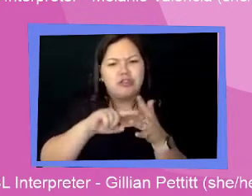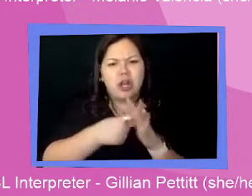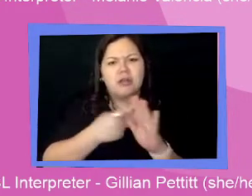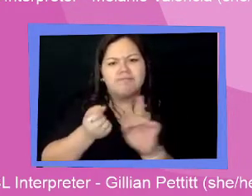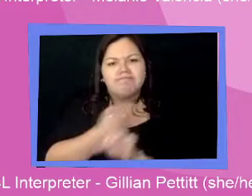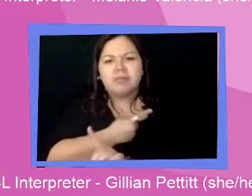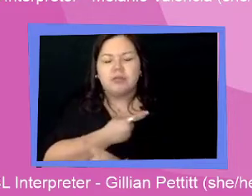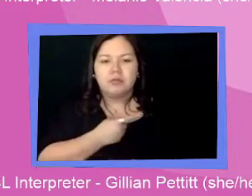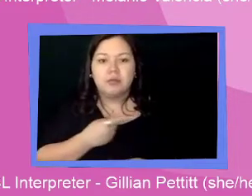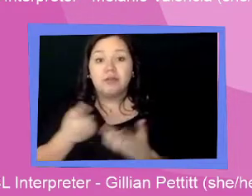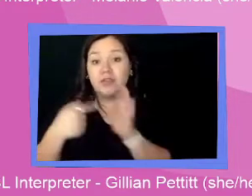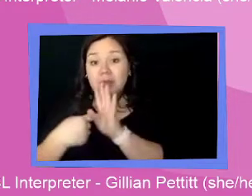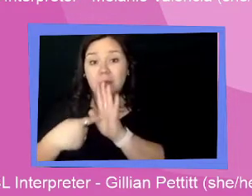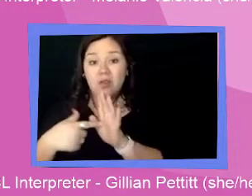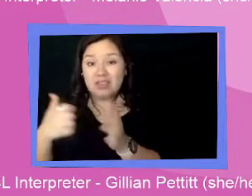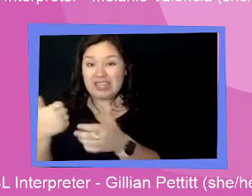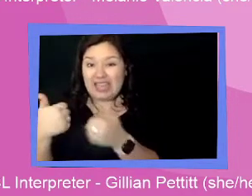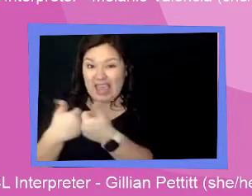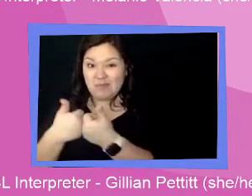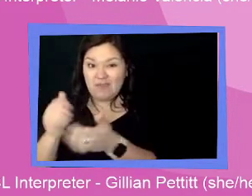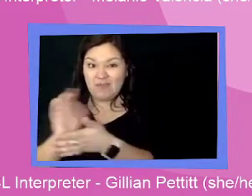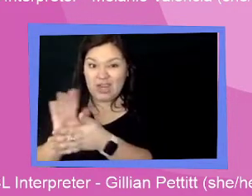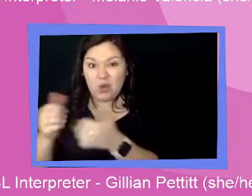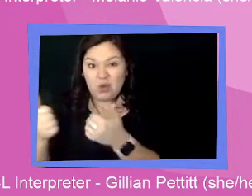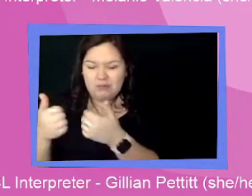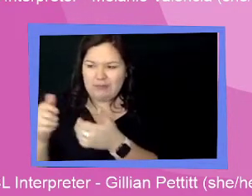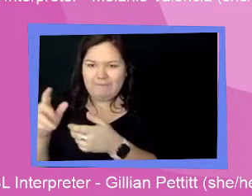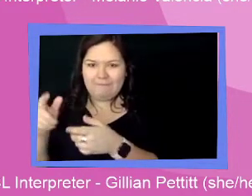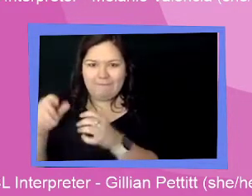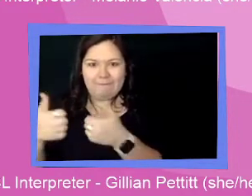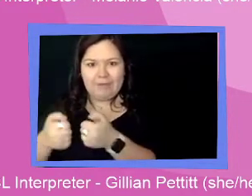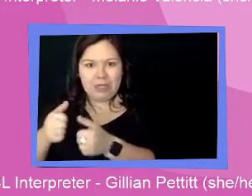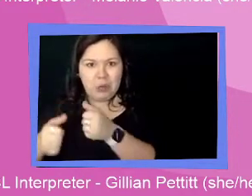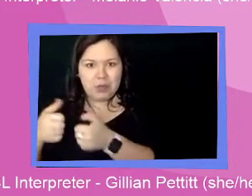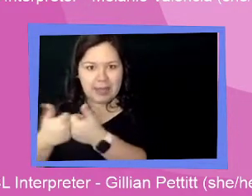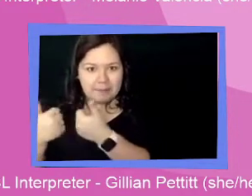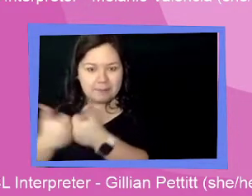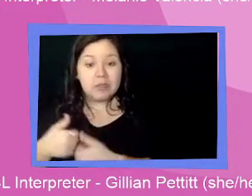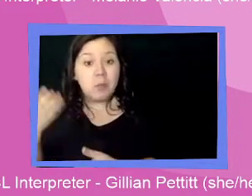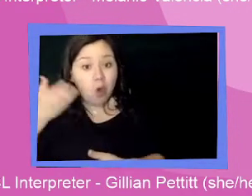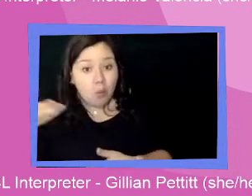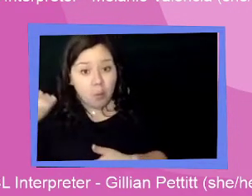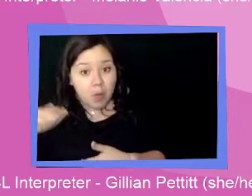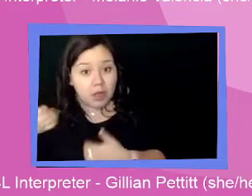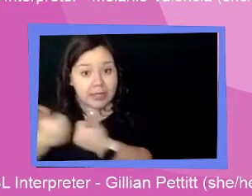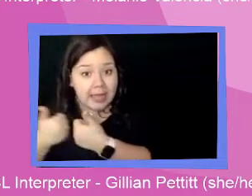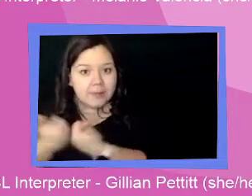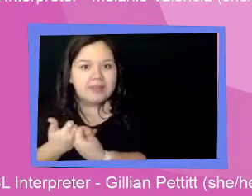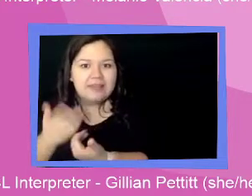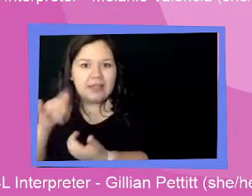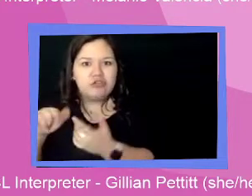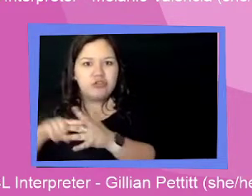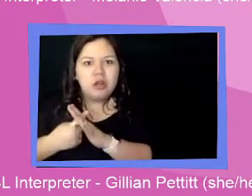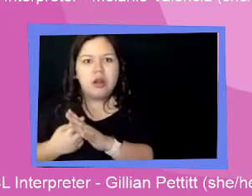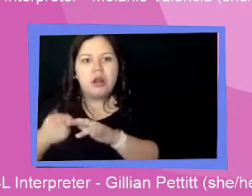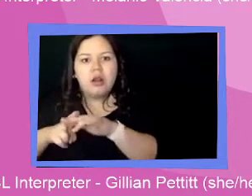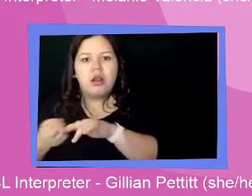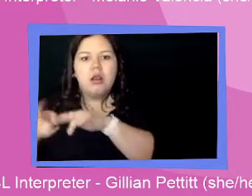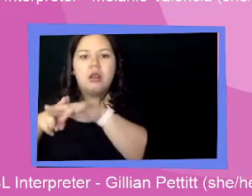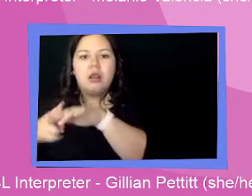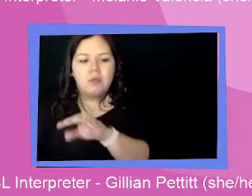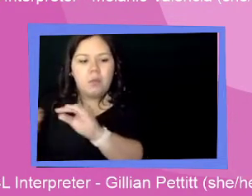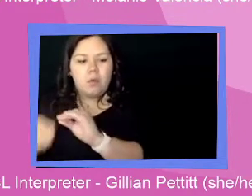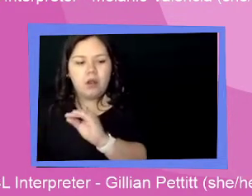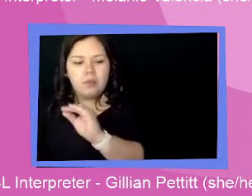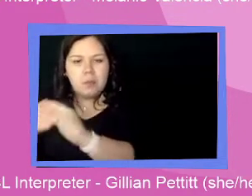queer storylines in video games and stuff. And I know mobile gaming, like, that's a huge thing. And, you know, there are lots of the, like,